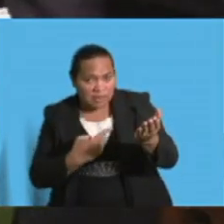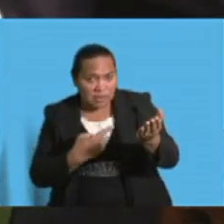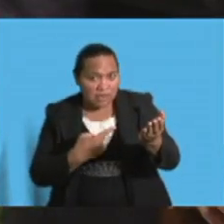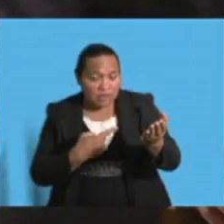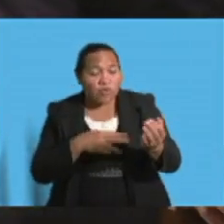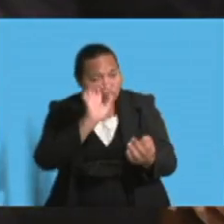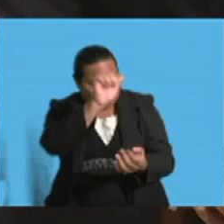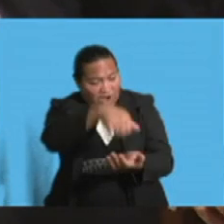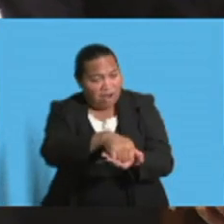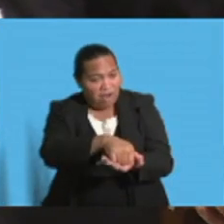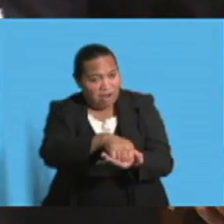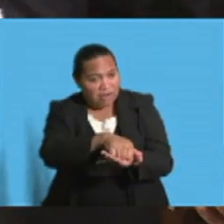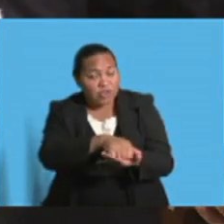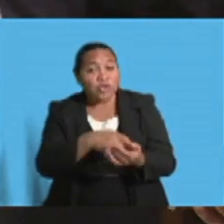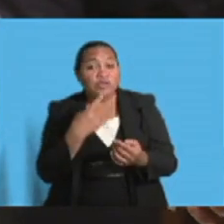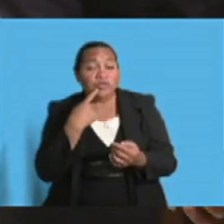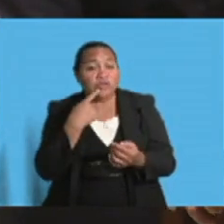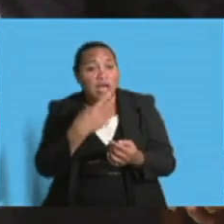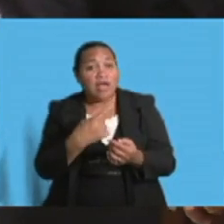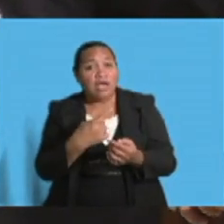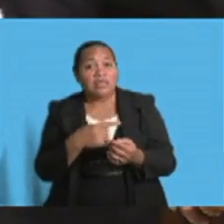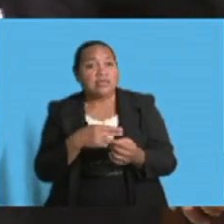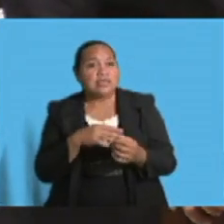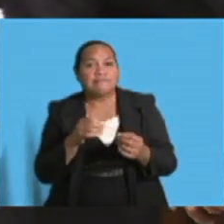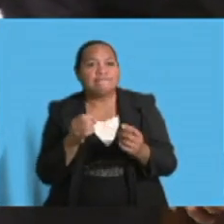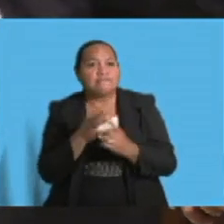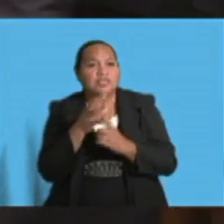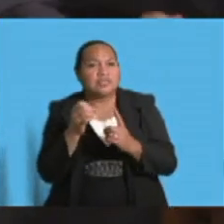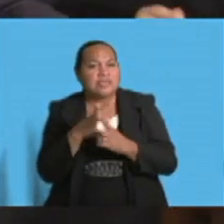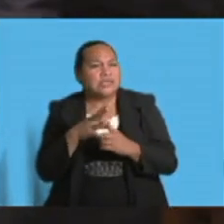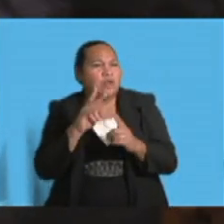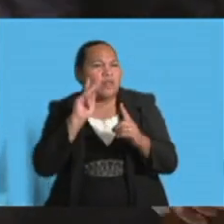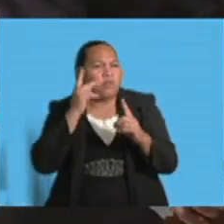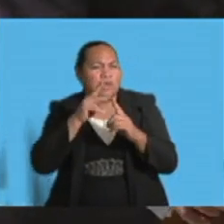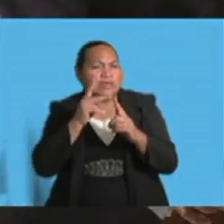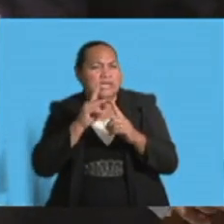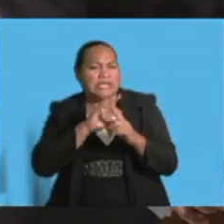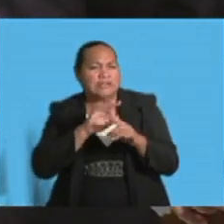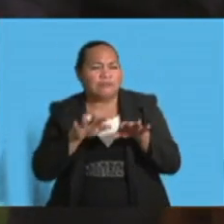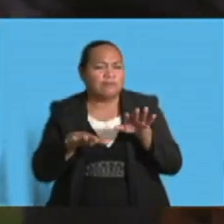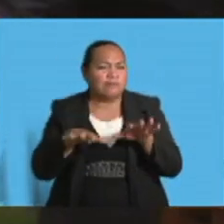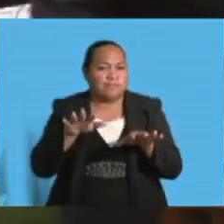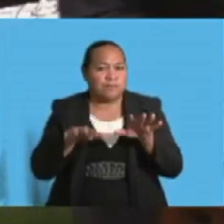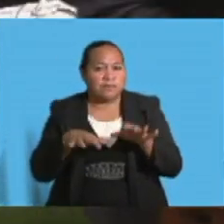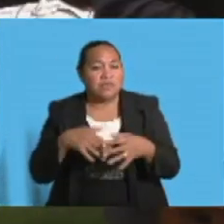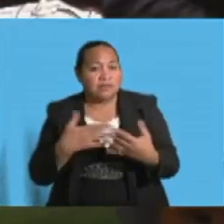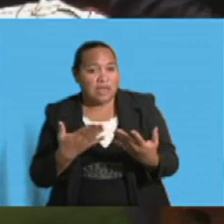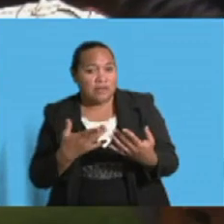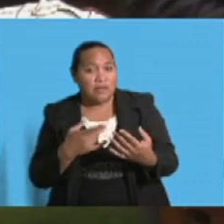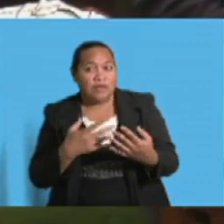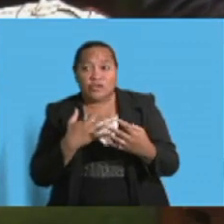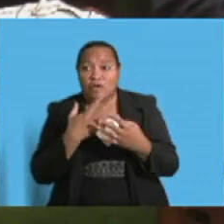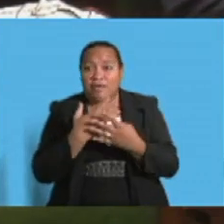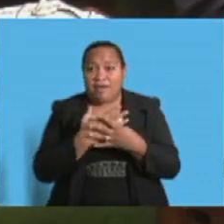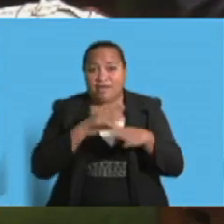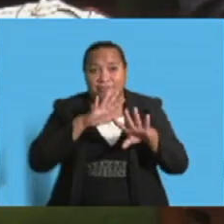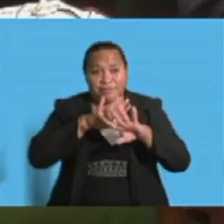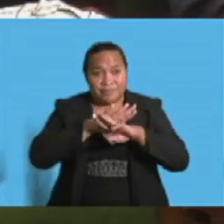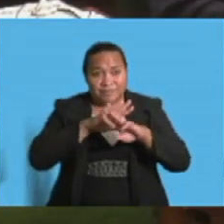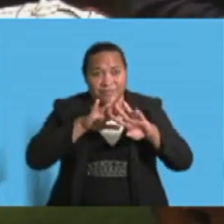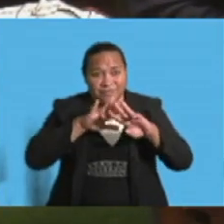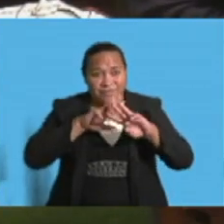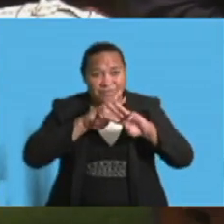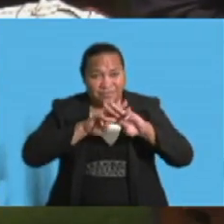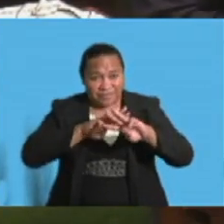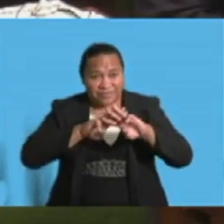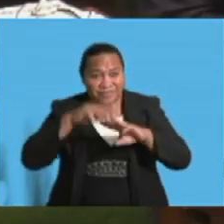absolutely correct to highlight the significant cost of political instability. He talked about that. It is under the current Sodelpa leader's prime ministership, Madam Speaker,